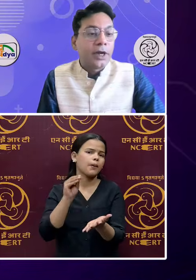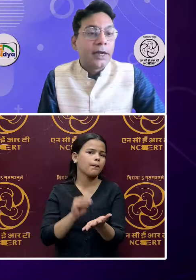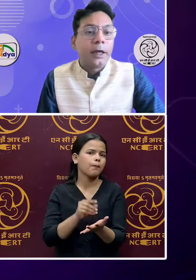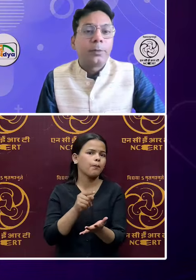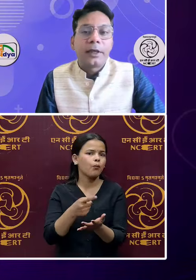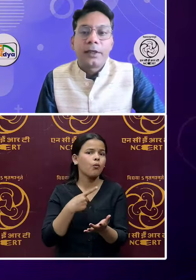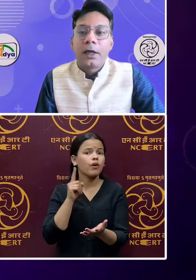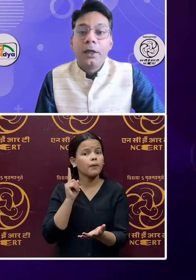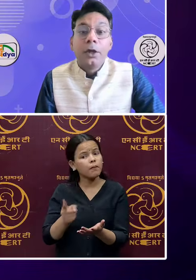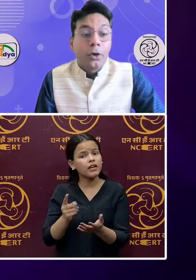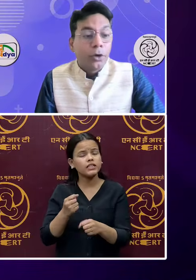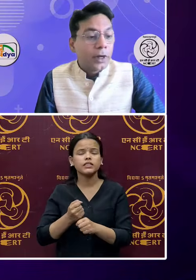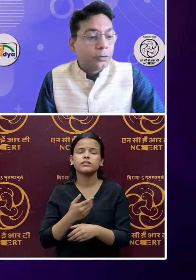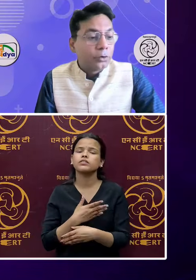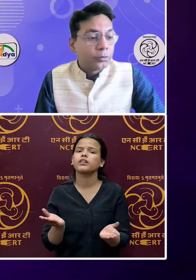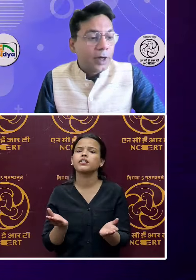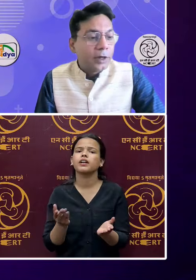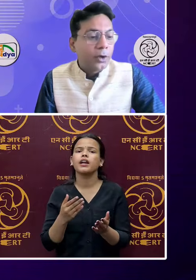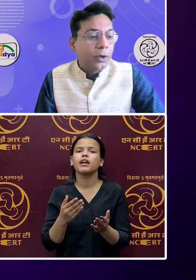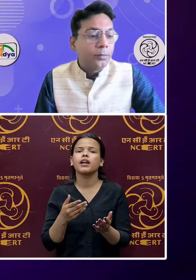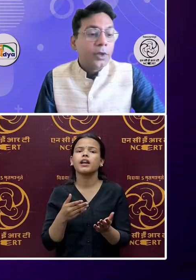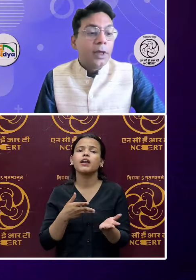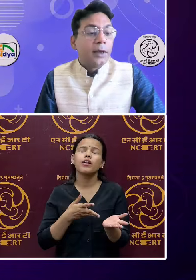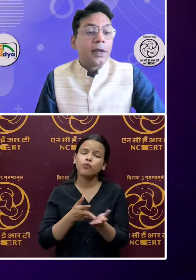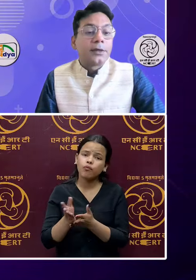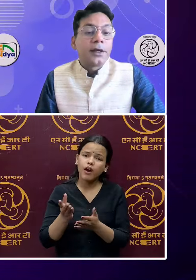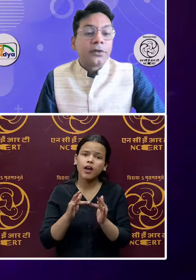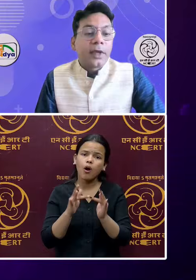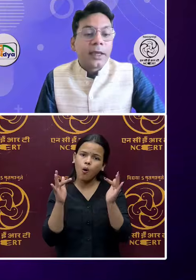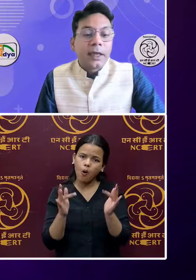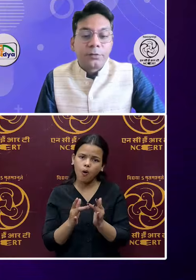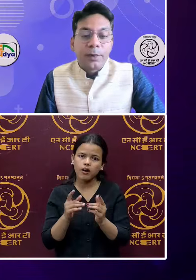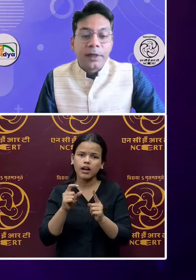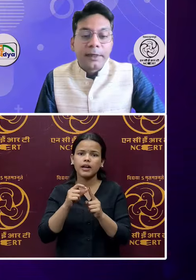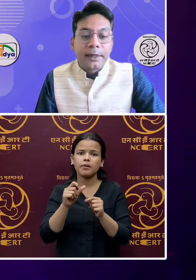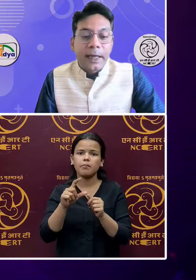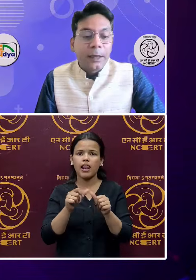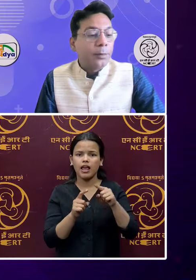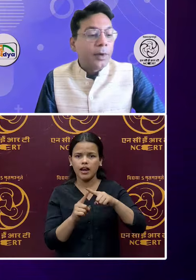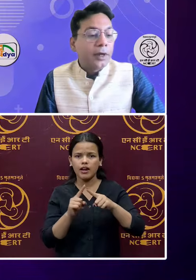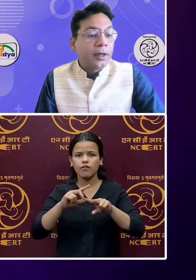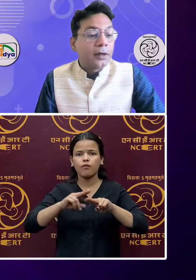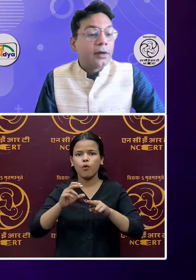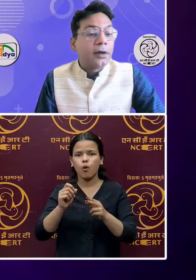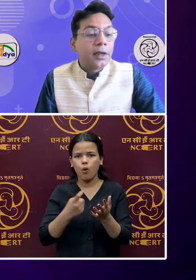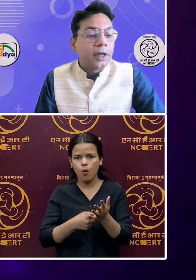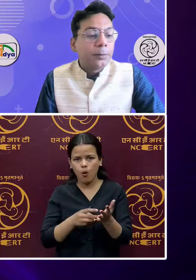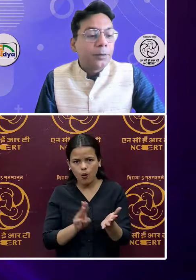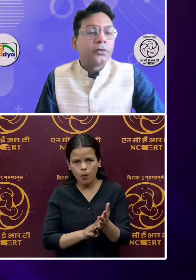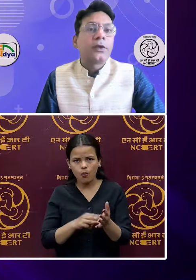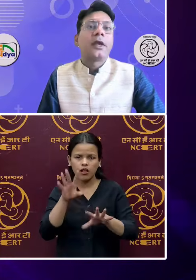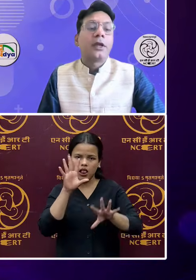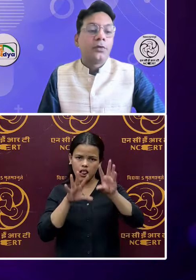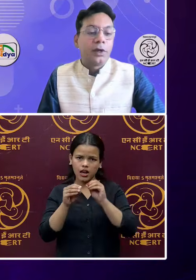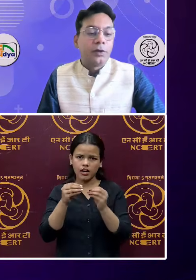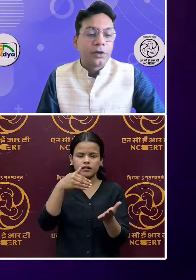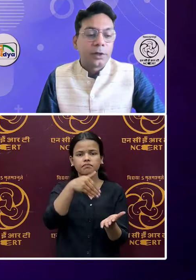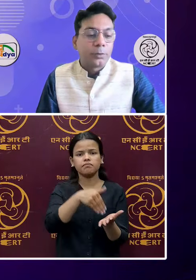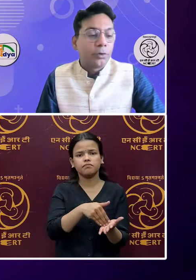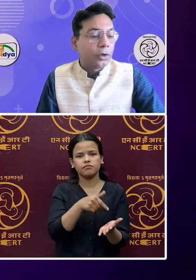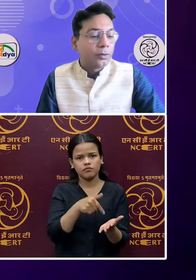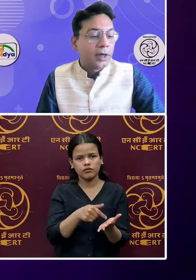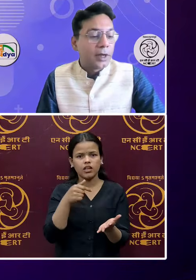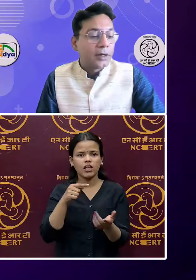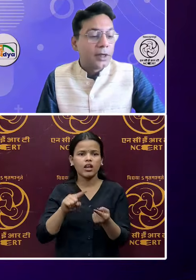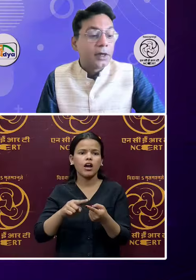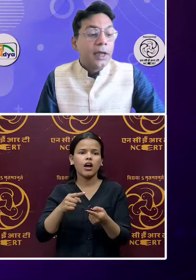be generated by the online course platform. Learners engagement time and pattern, learning process and evaluation